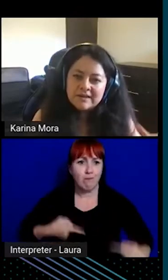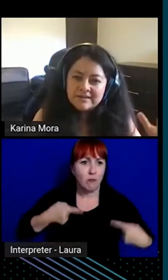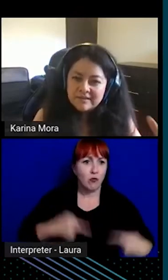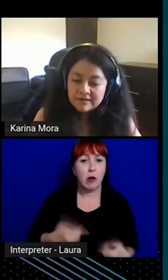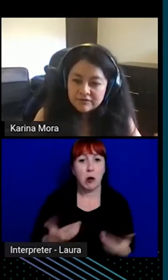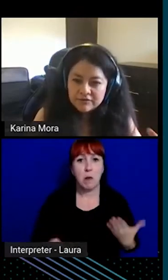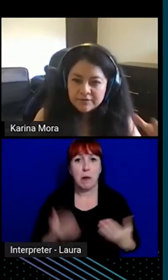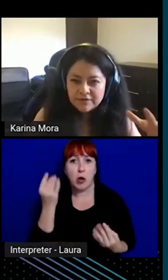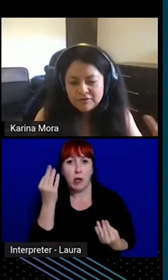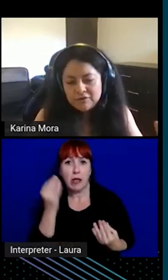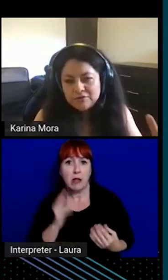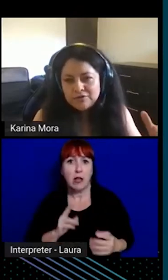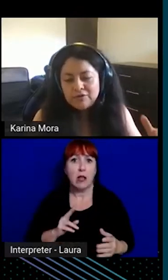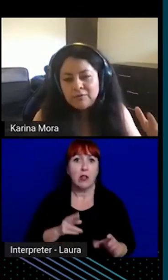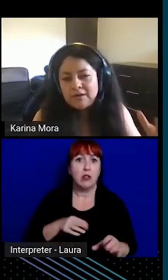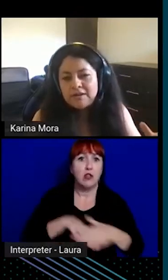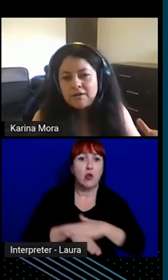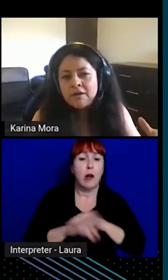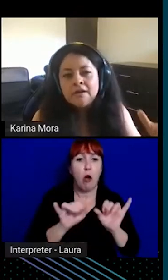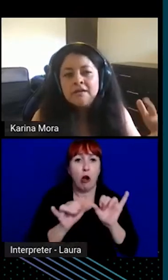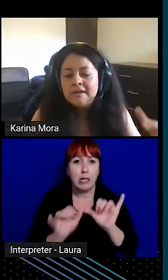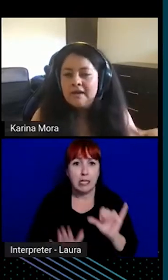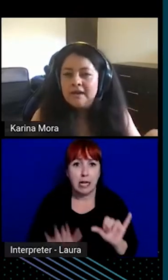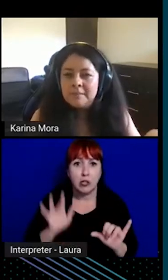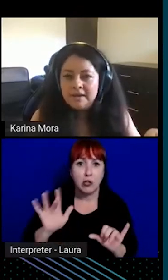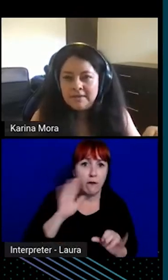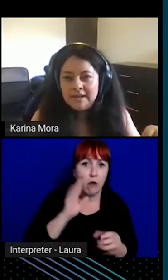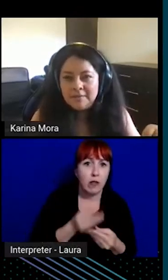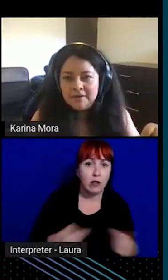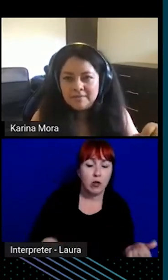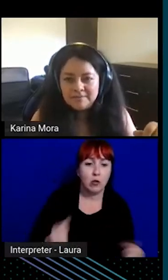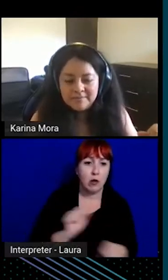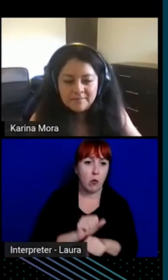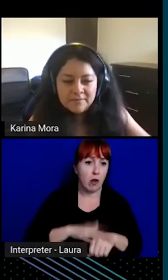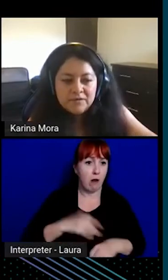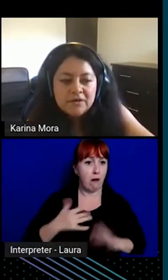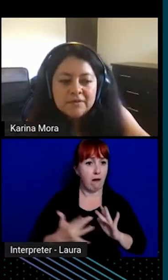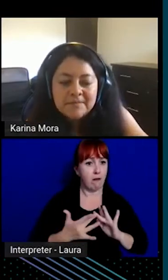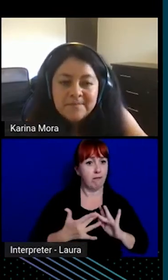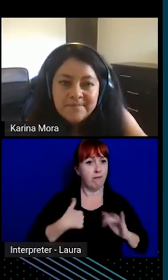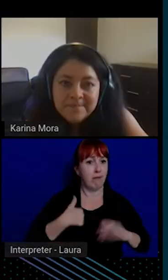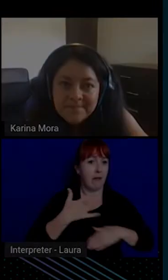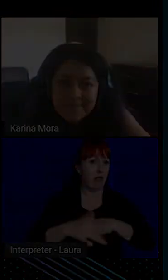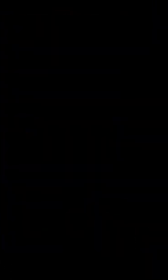event-oriented architecture for the solution you're working on, I'm available to talk.